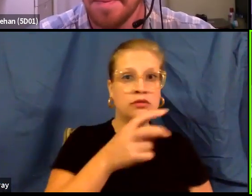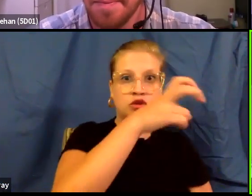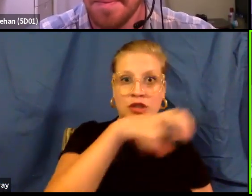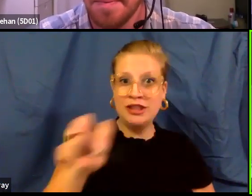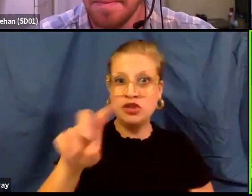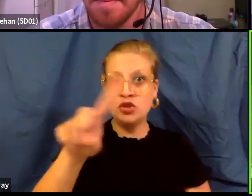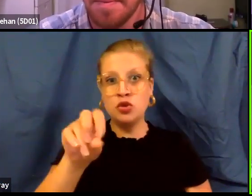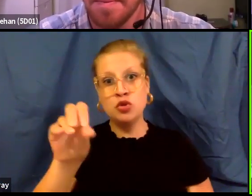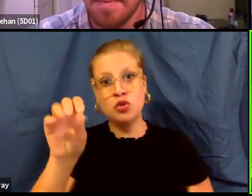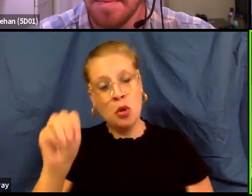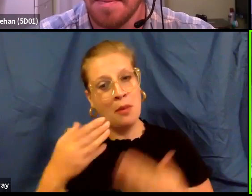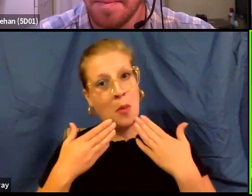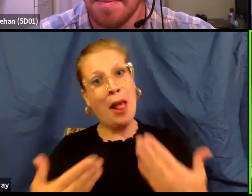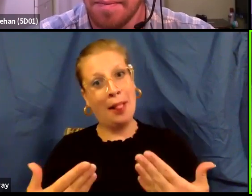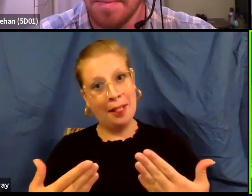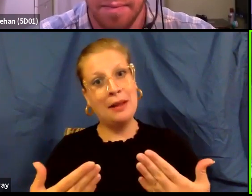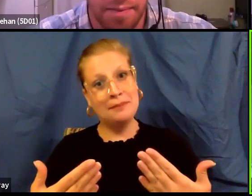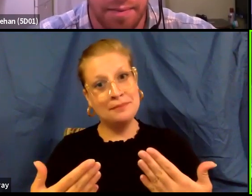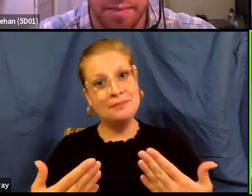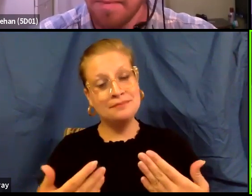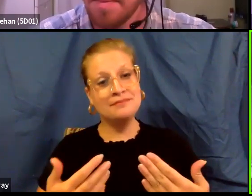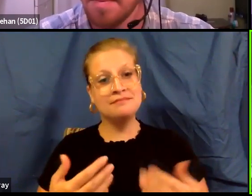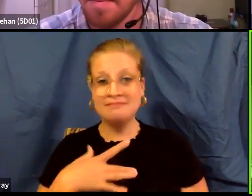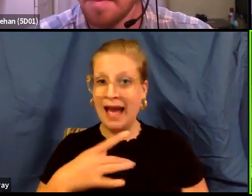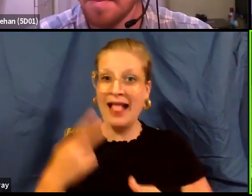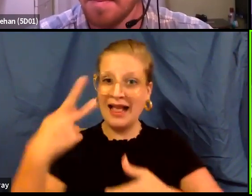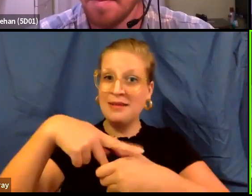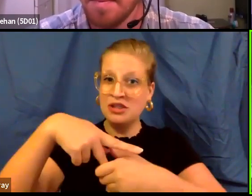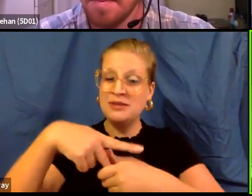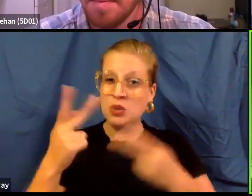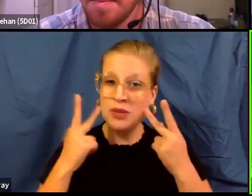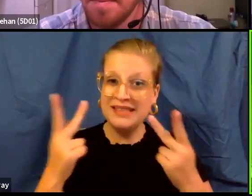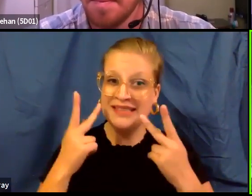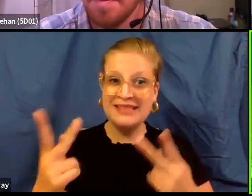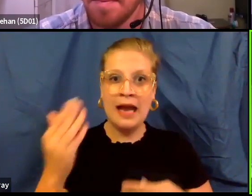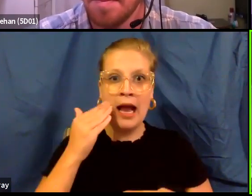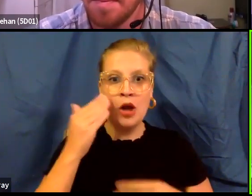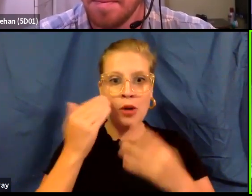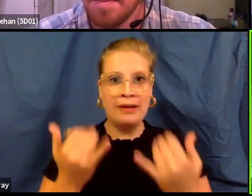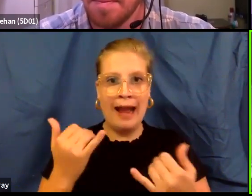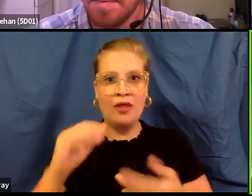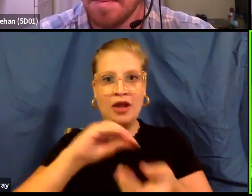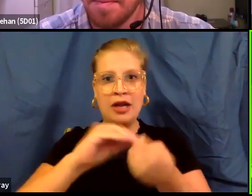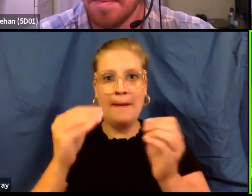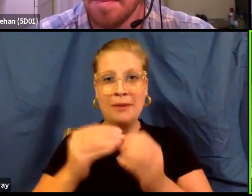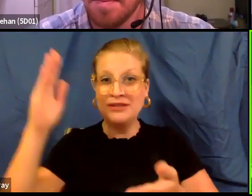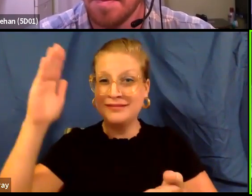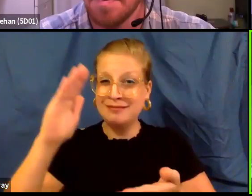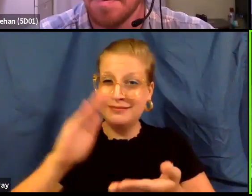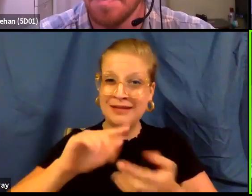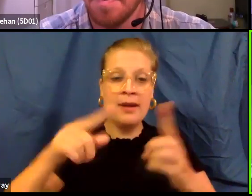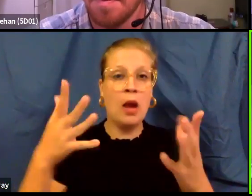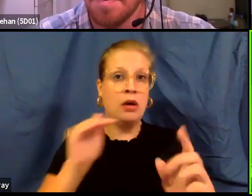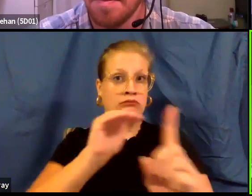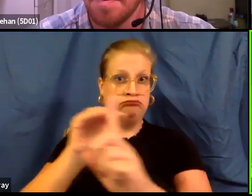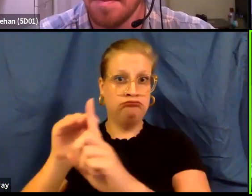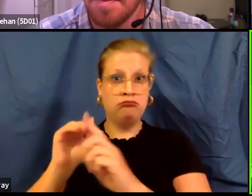And I like the participation that we're seeing, even though it's fading now. just want to remind all